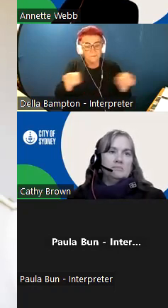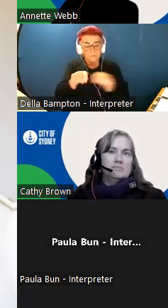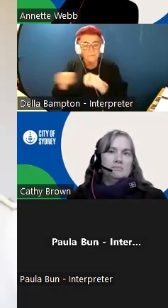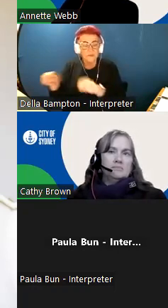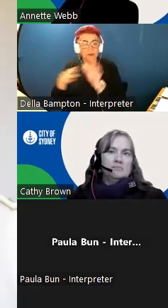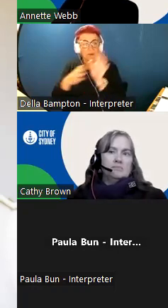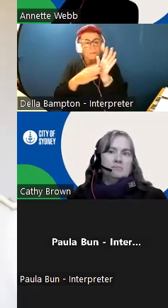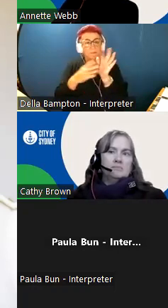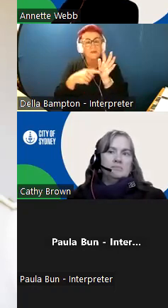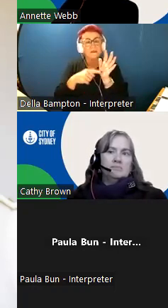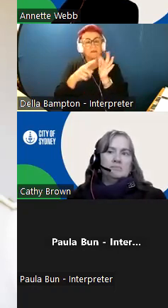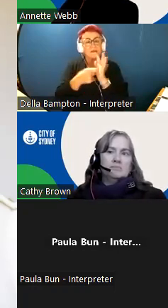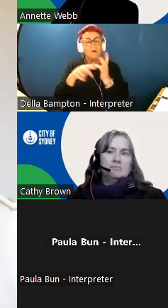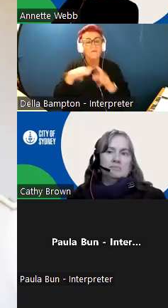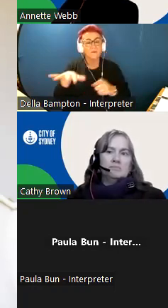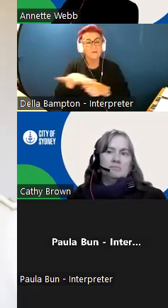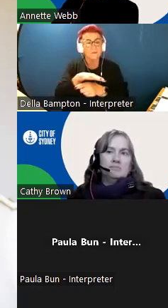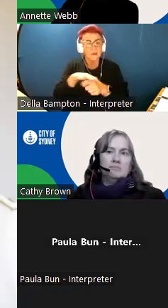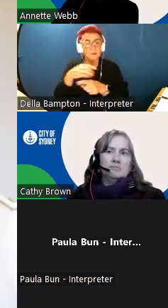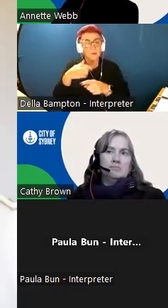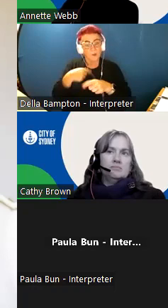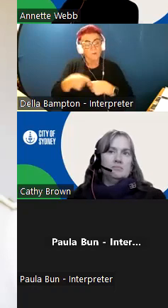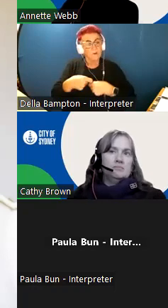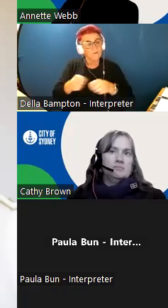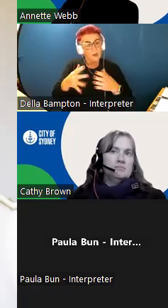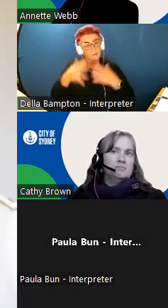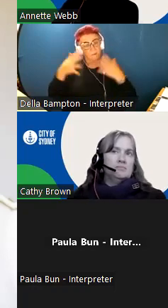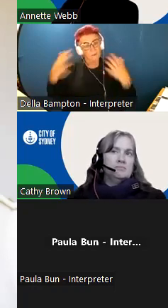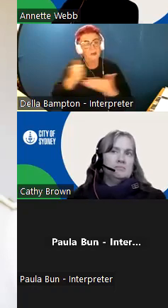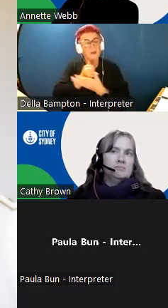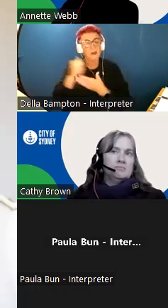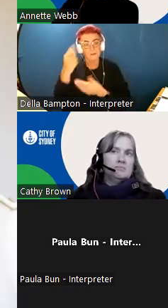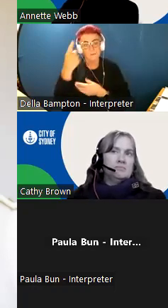We are the largest provider of subsidised workspace for cultural use in Australia.